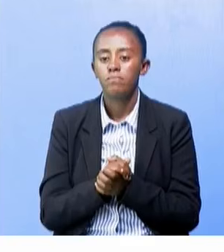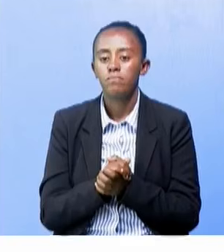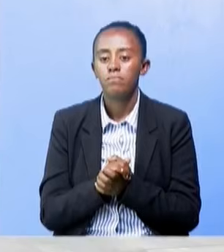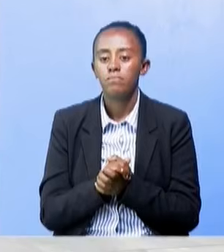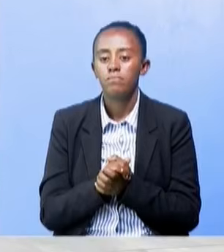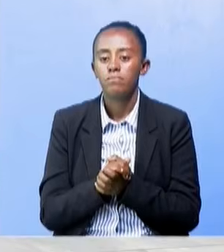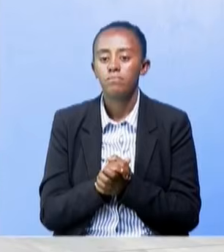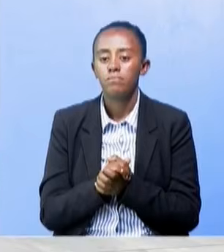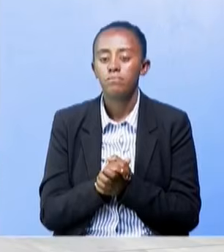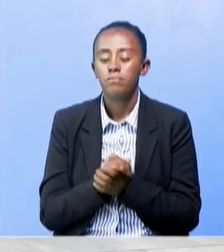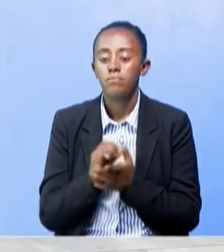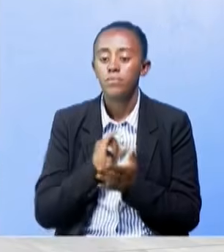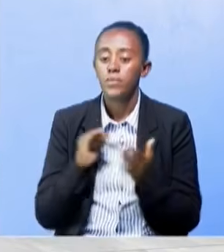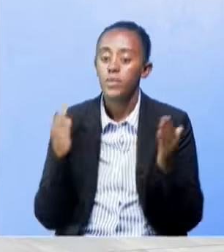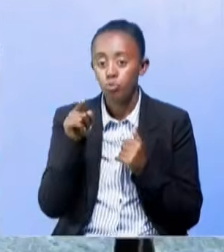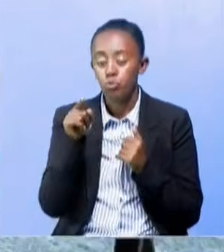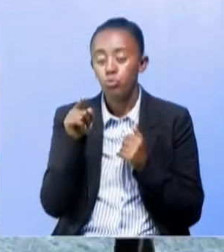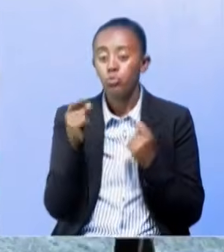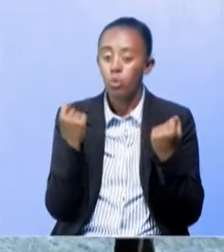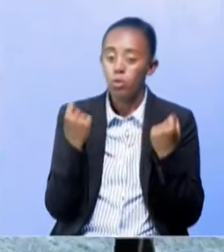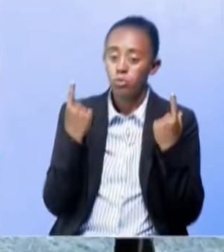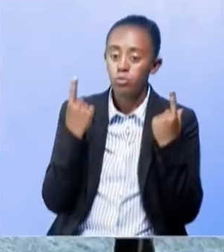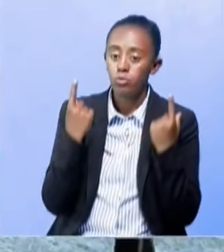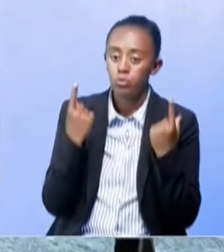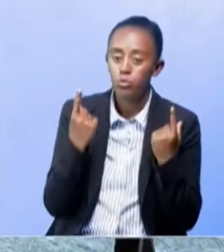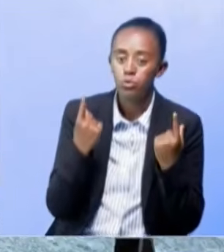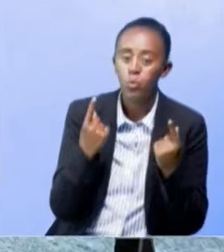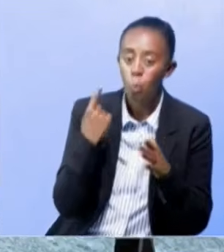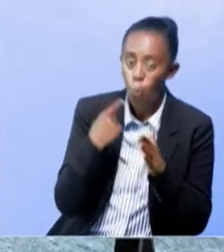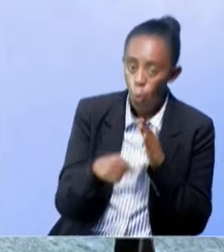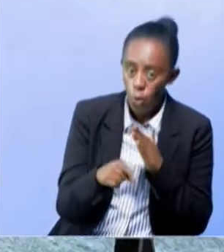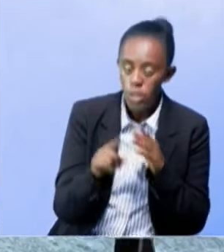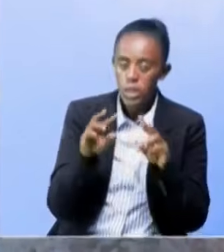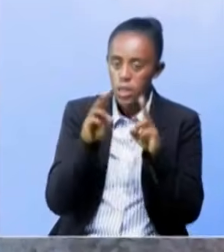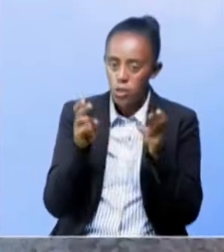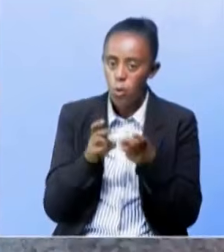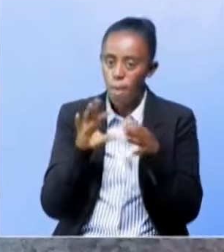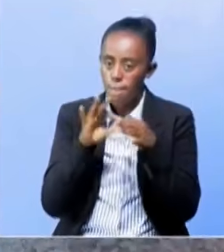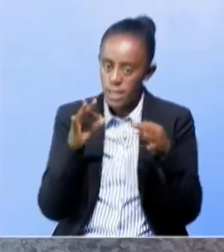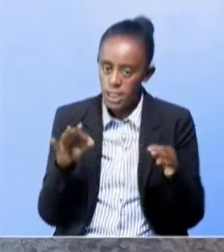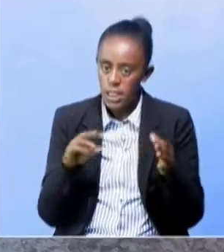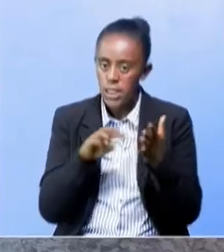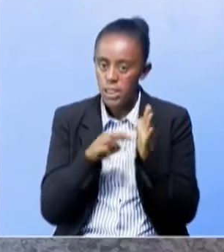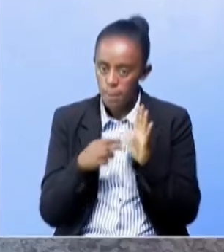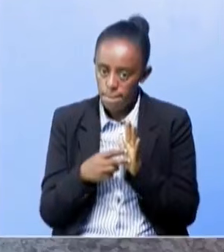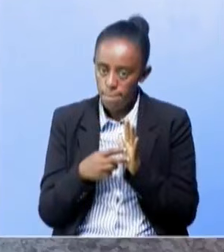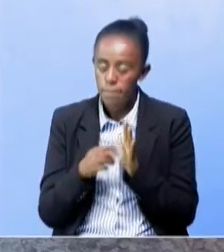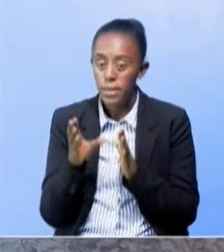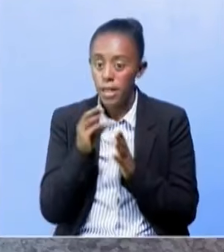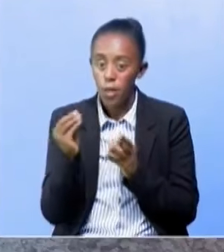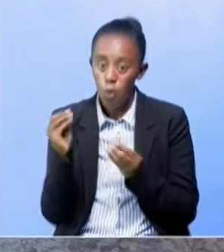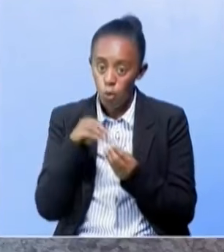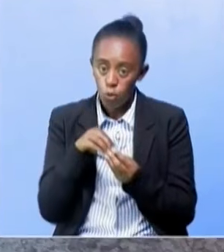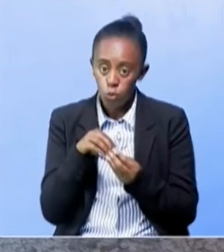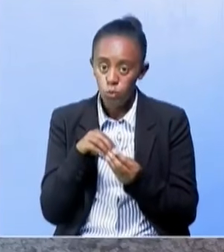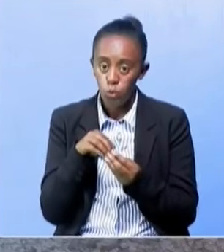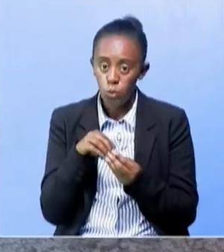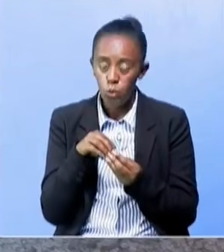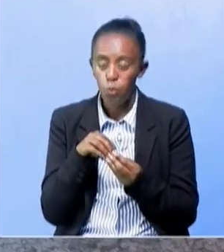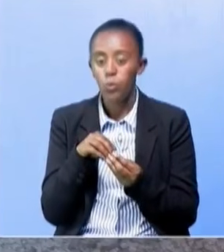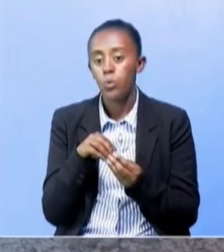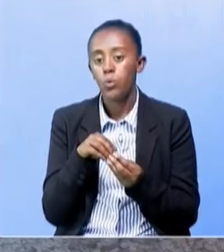Look, I hope you understood what topic sentence means and also